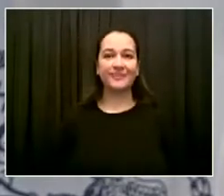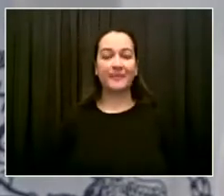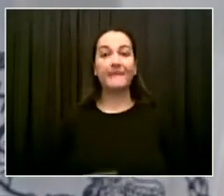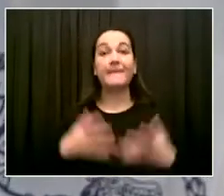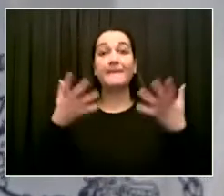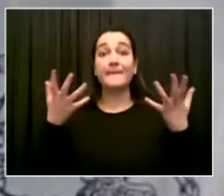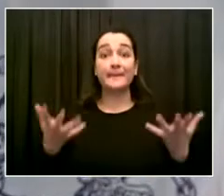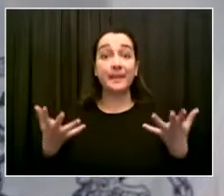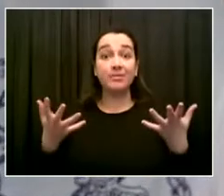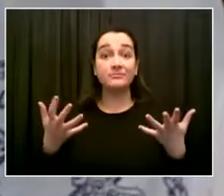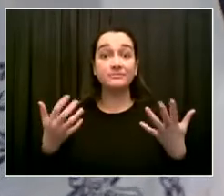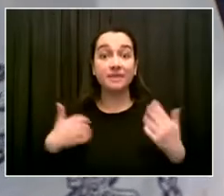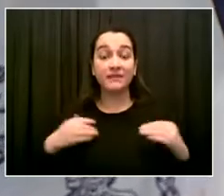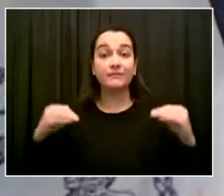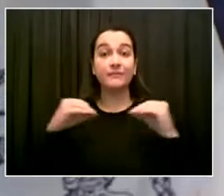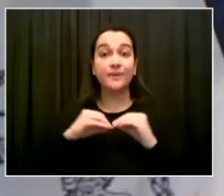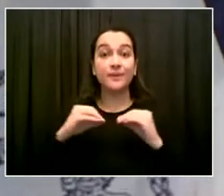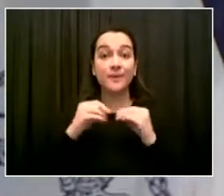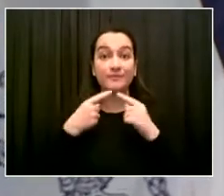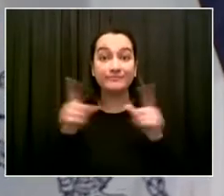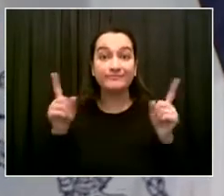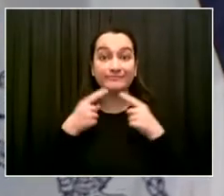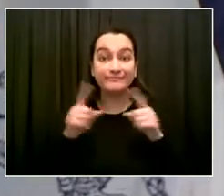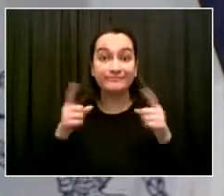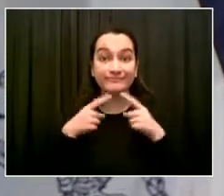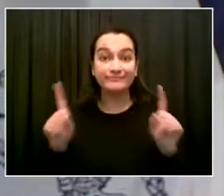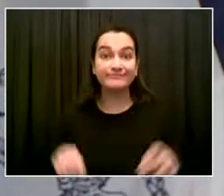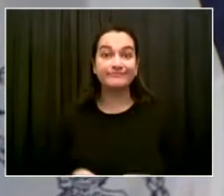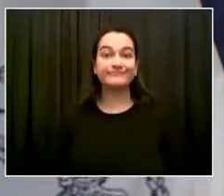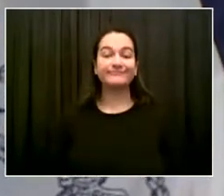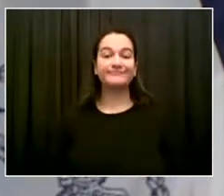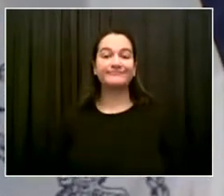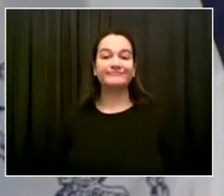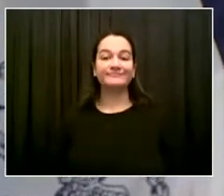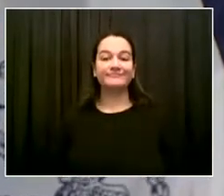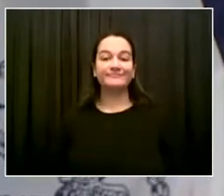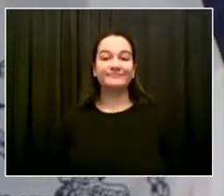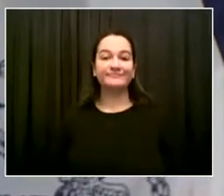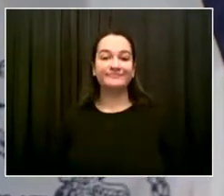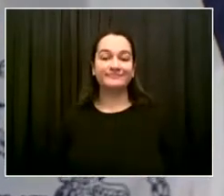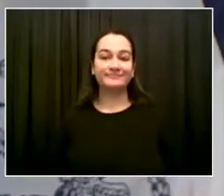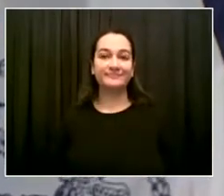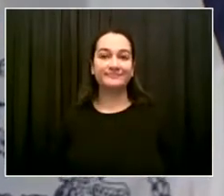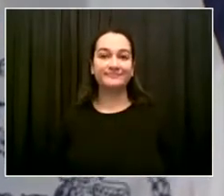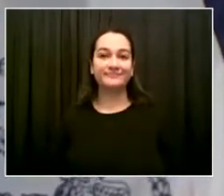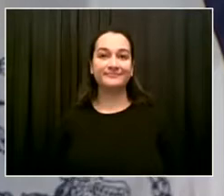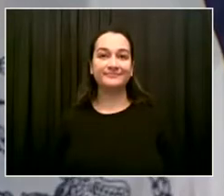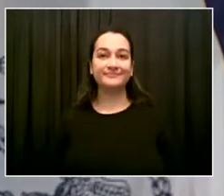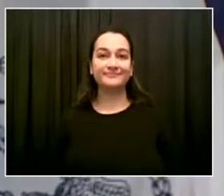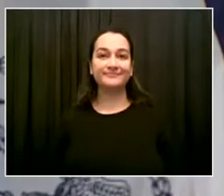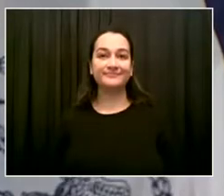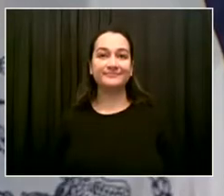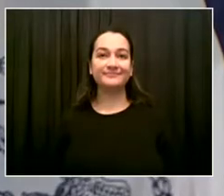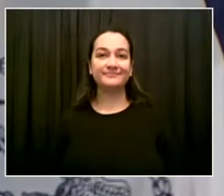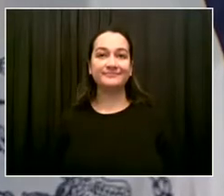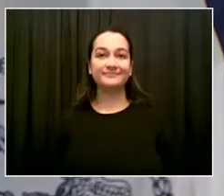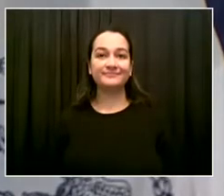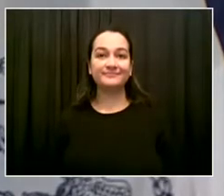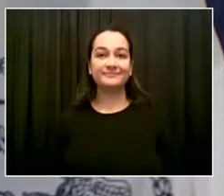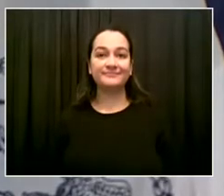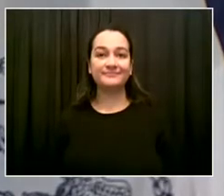for increase in basket collection, calling for more and more efforts to clean up